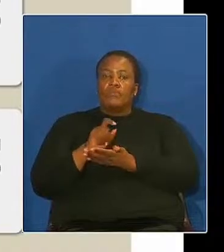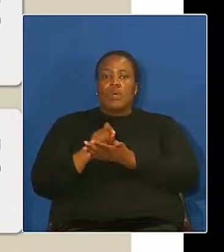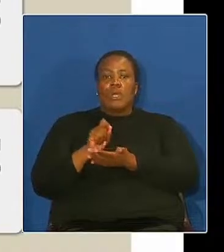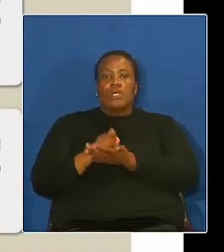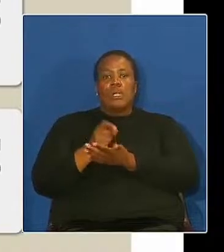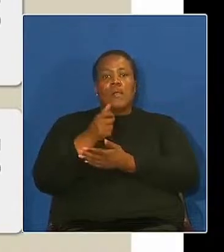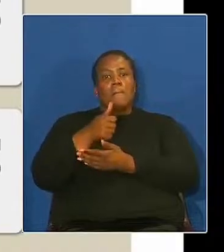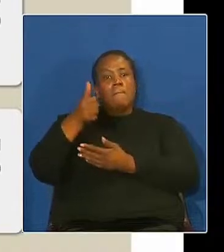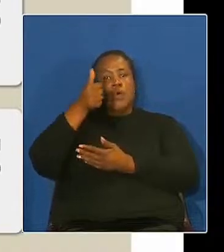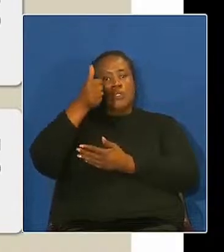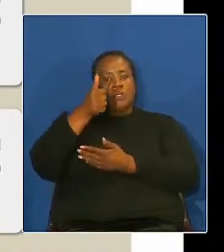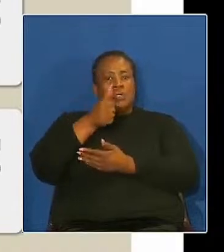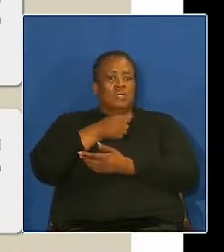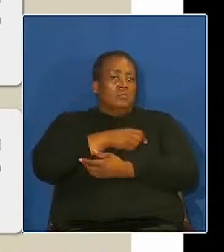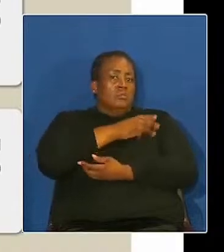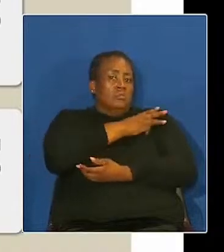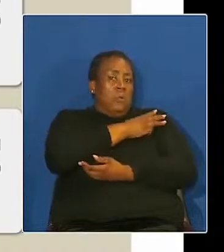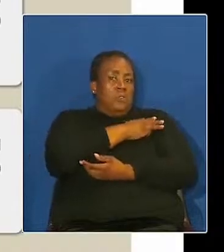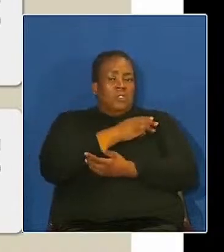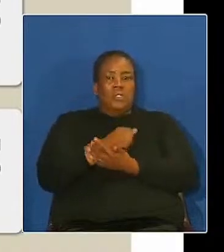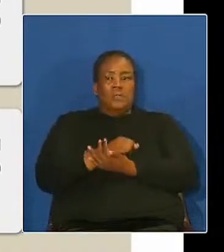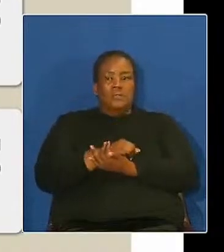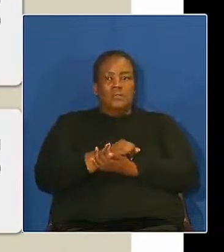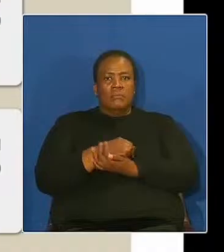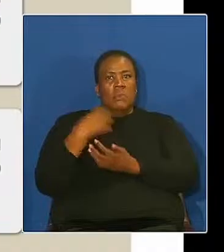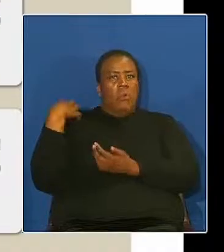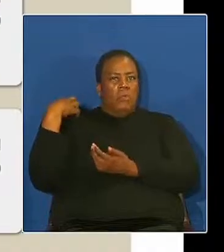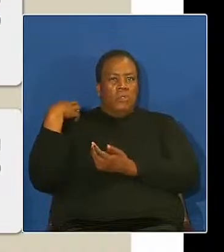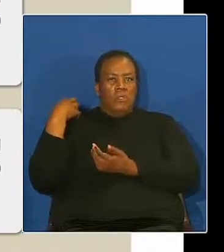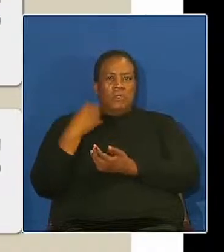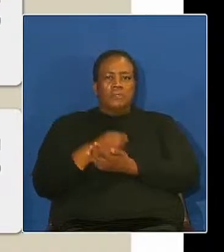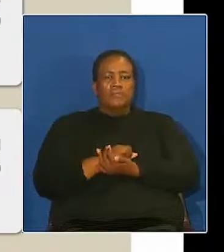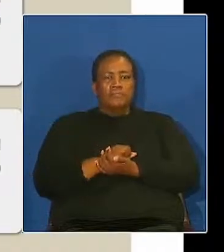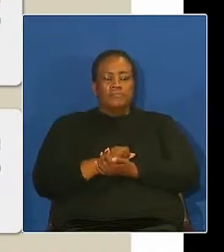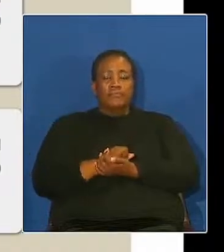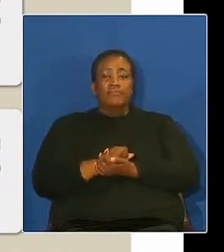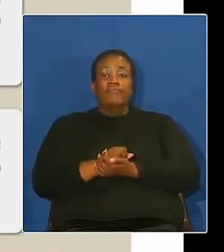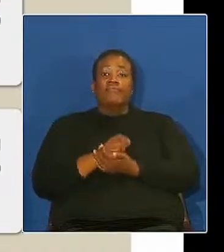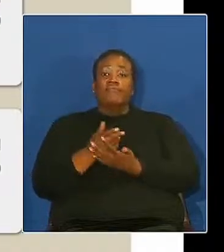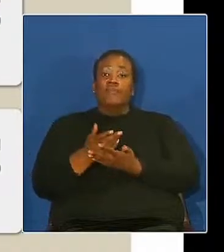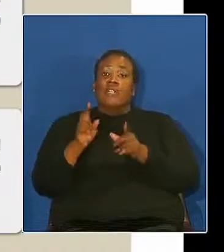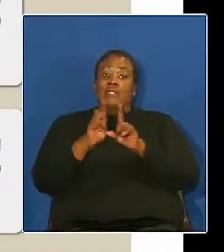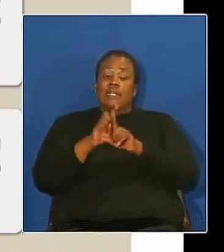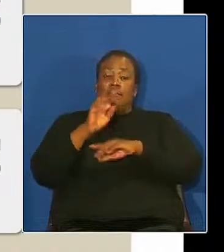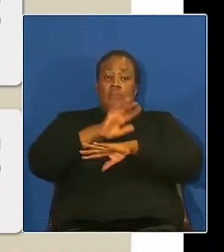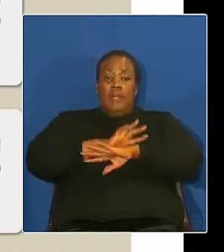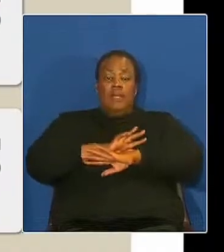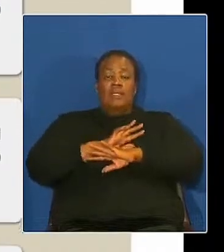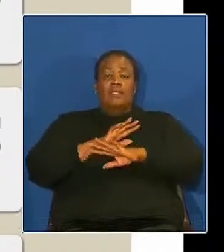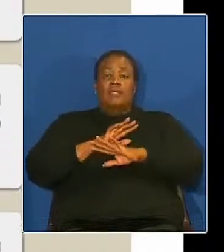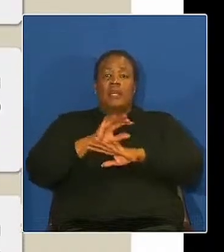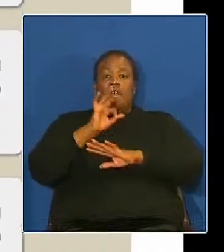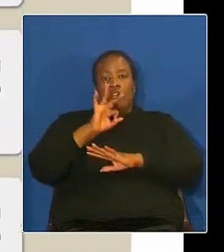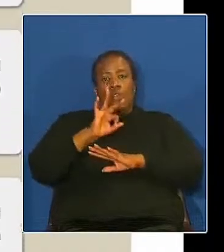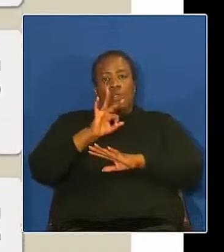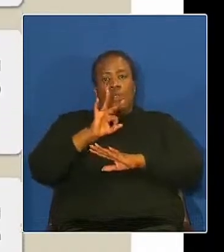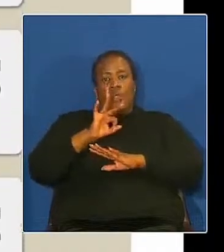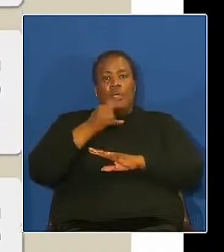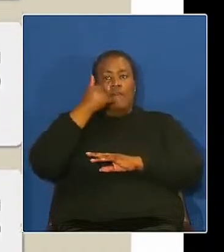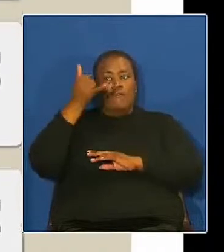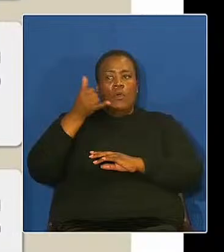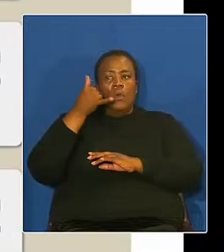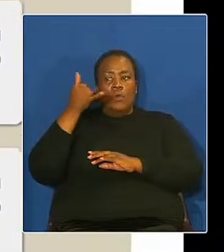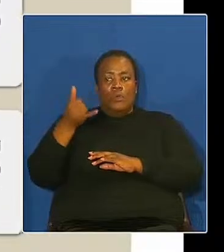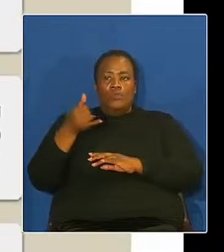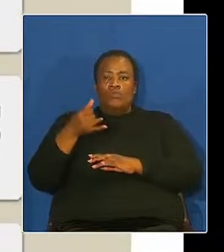Boso. And then on the same night, there are three calls that are made, or attempts